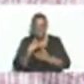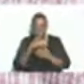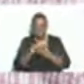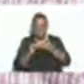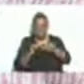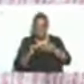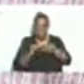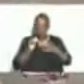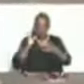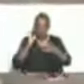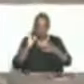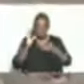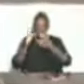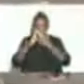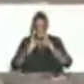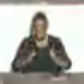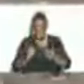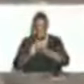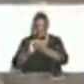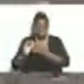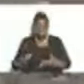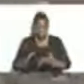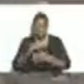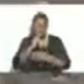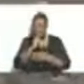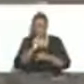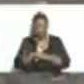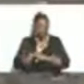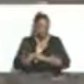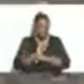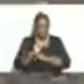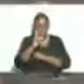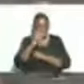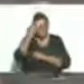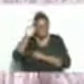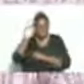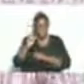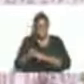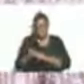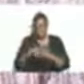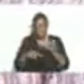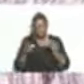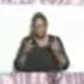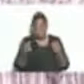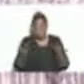is also marked for demolition, shared that with many unemployed, they are at a loss what to do next.